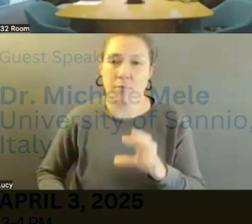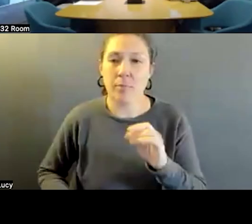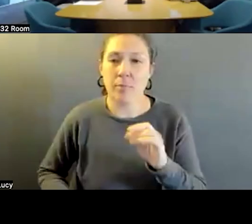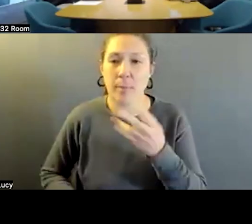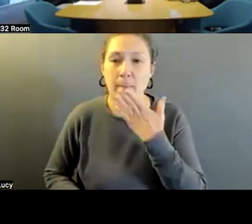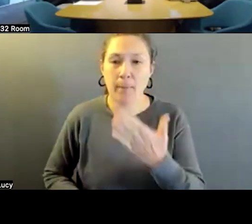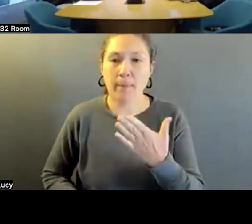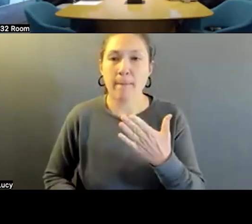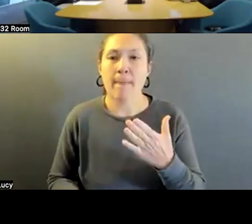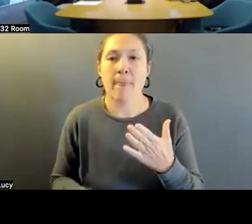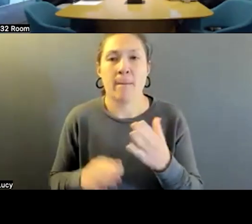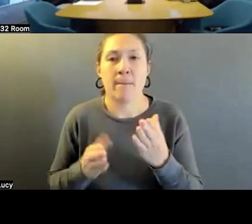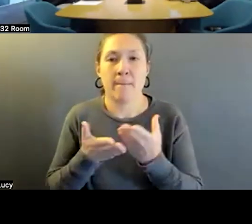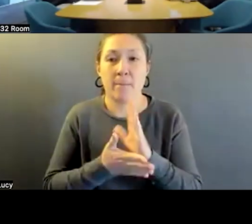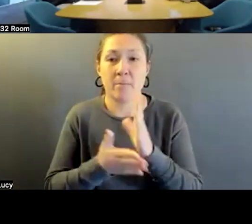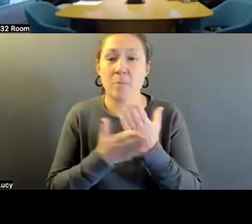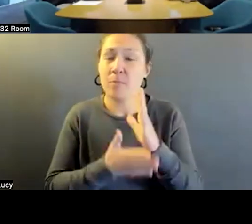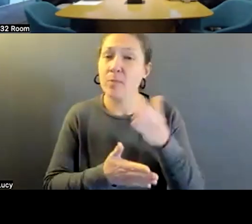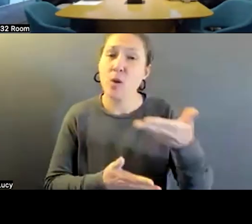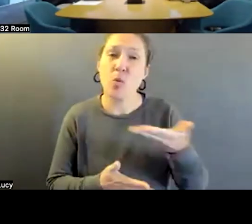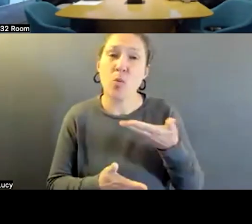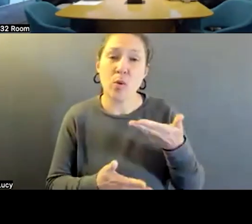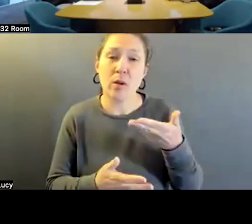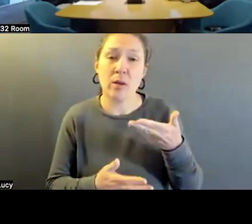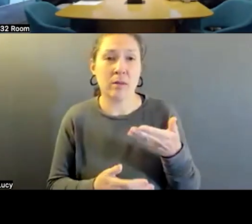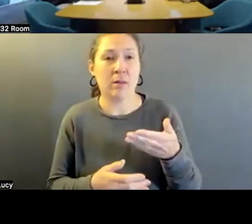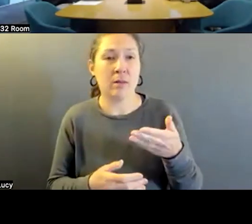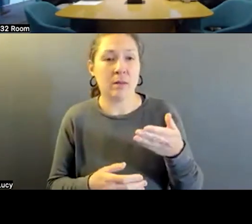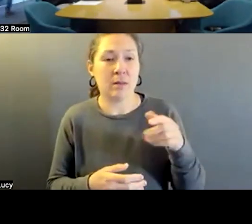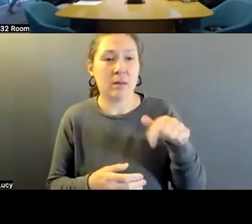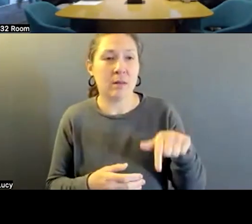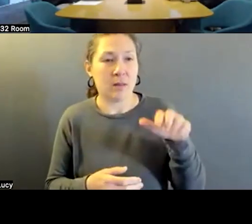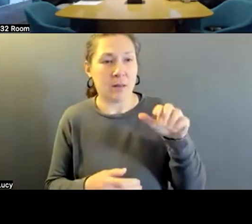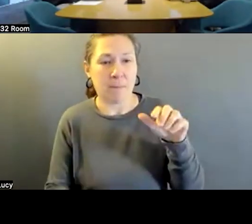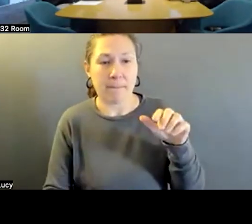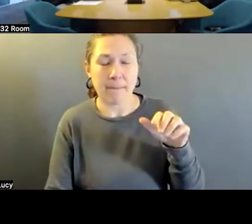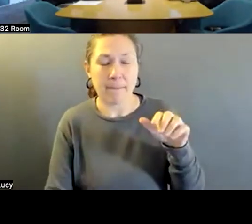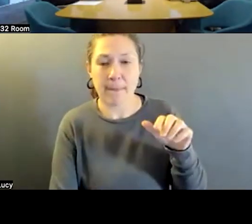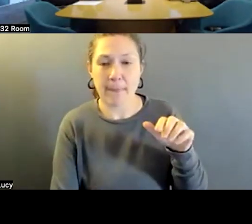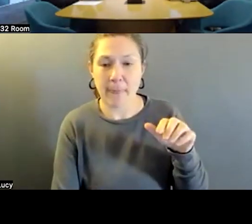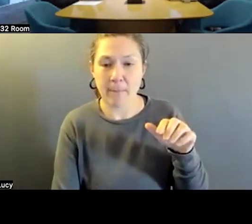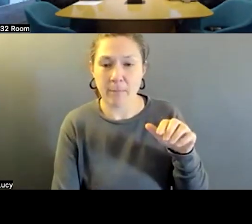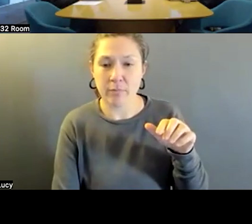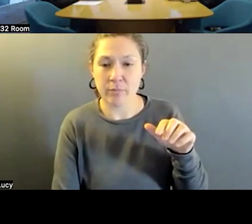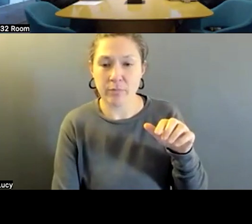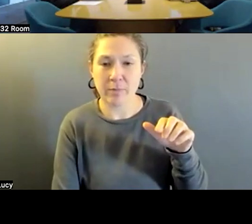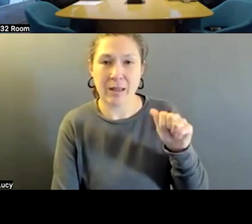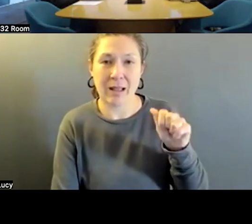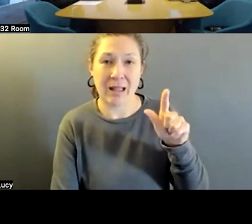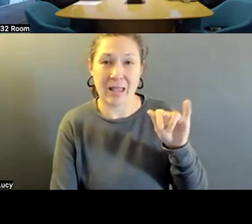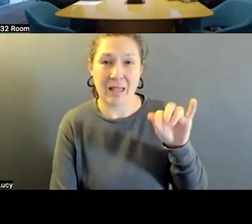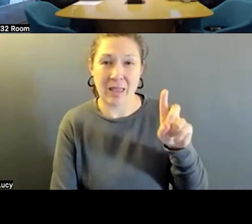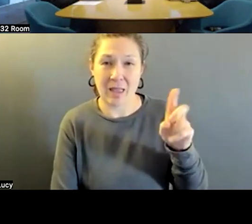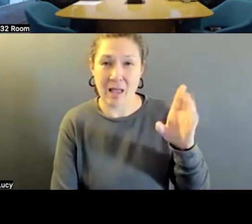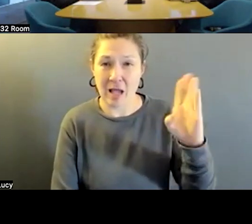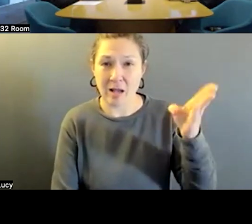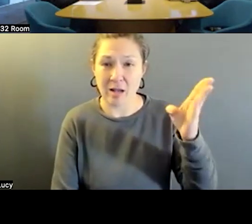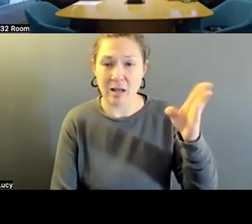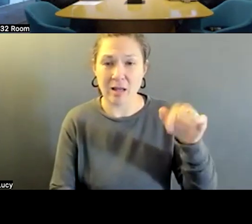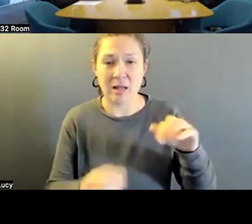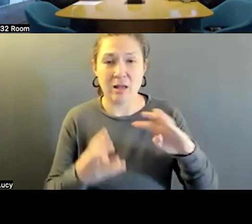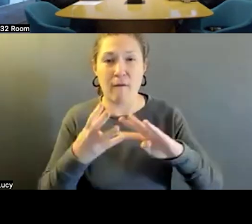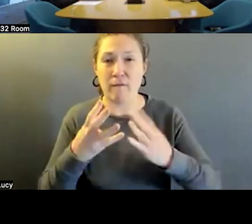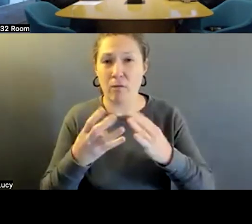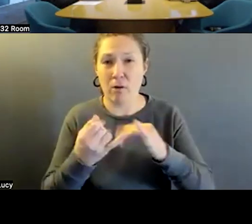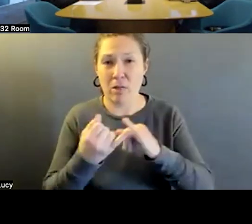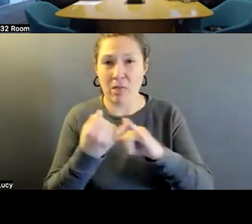All right, welcome Allies of Allied. I'm really happy to present our fourth and final event of the semester for